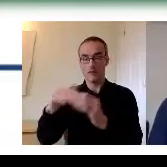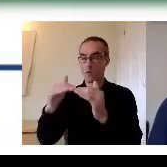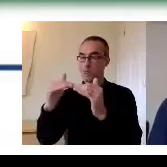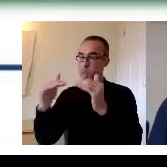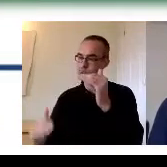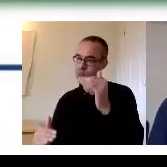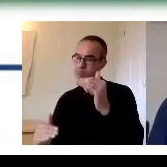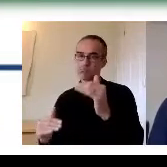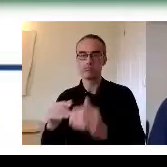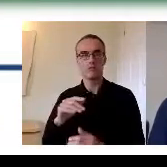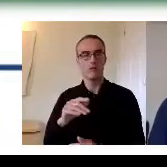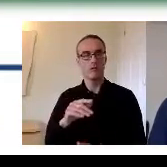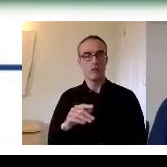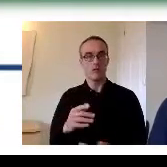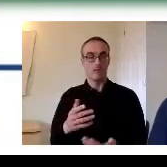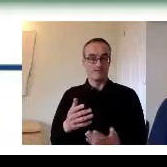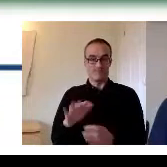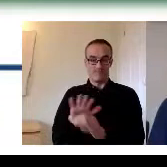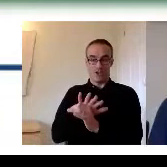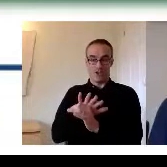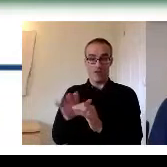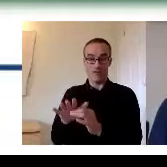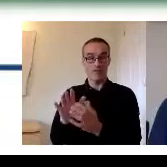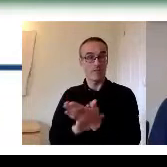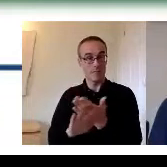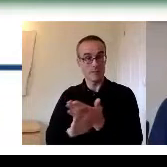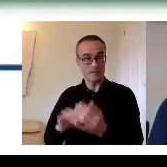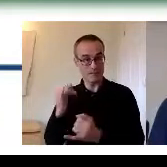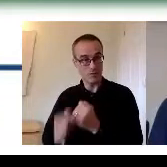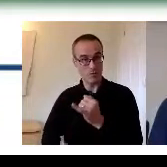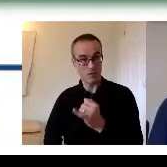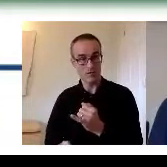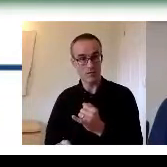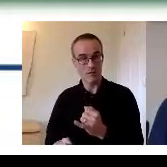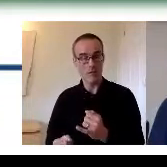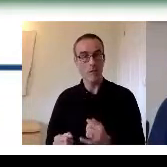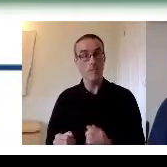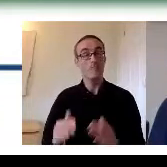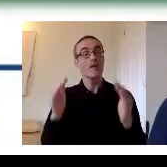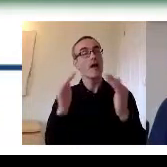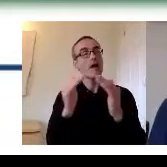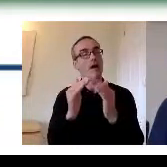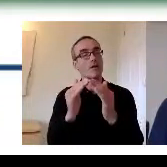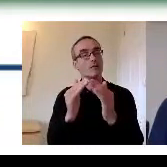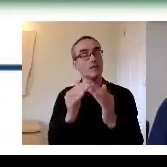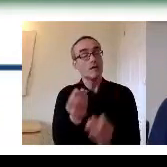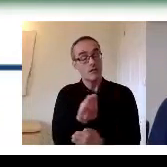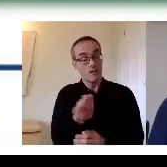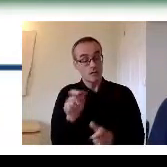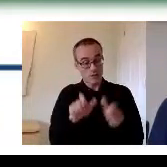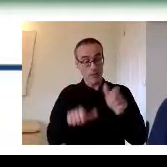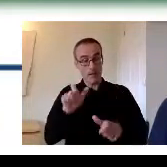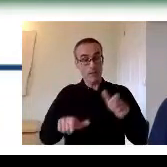COVID situation. And then equally, we've got housing. A lot of people from certain cultural backgrounds live